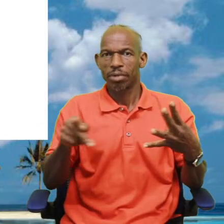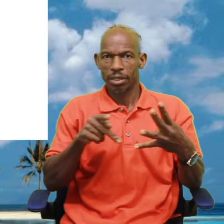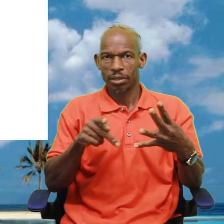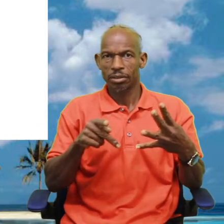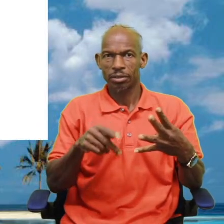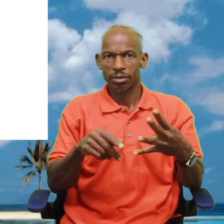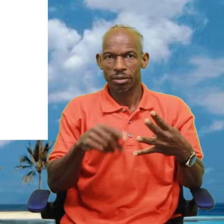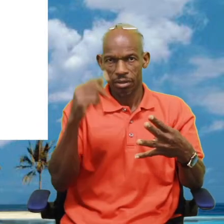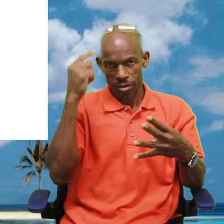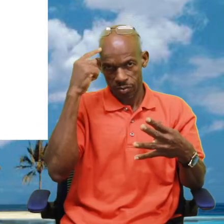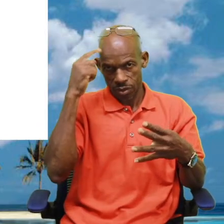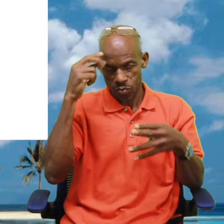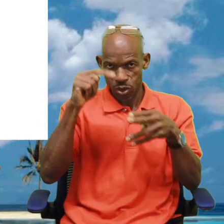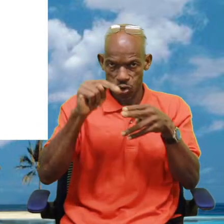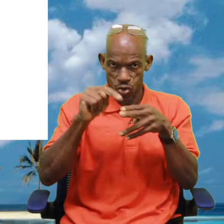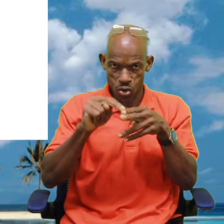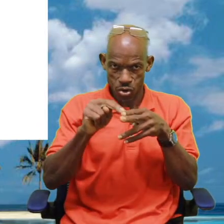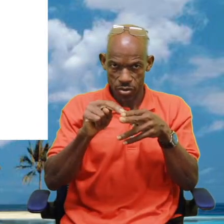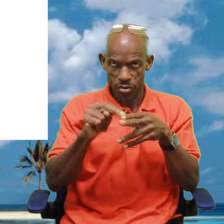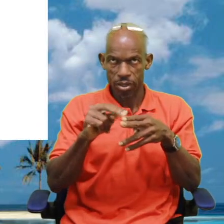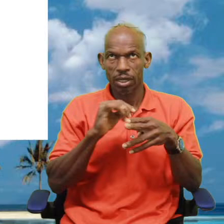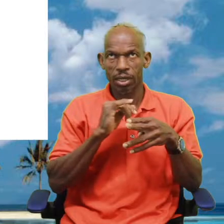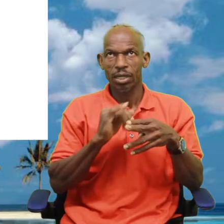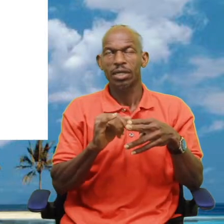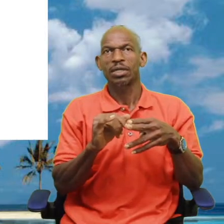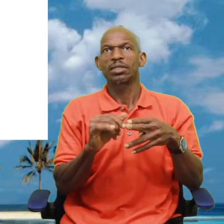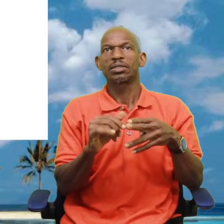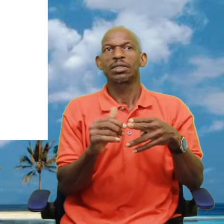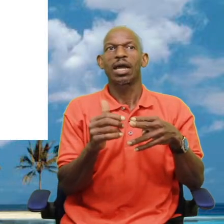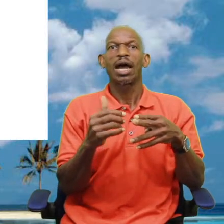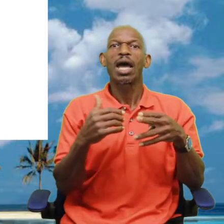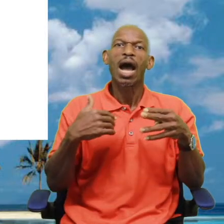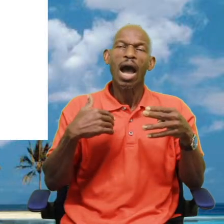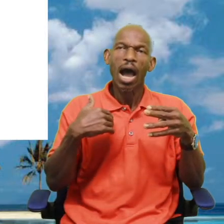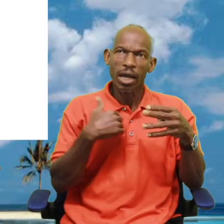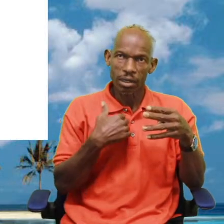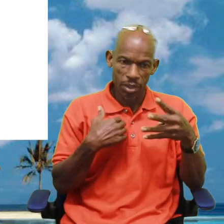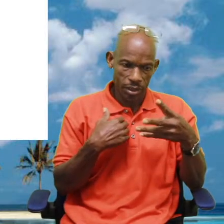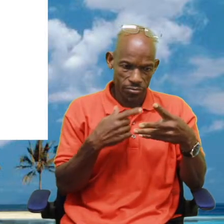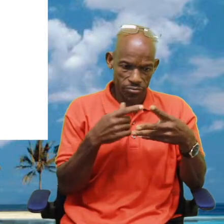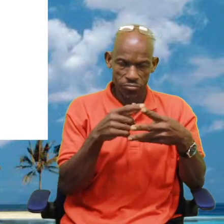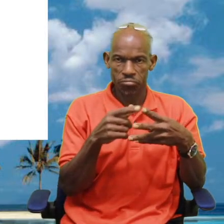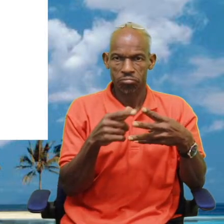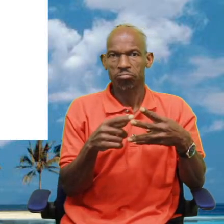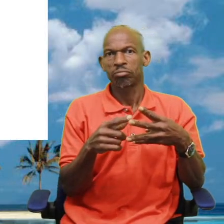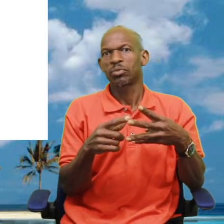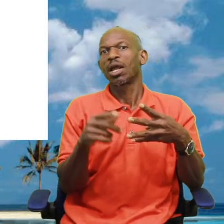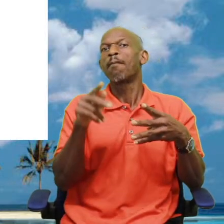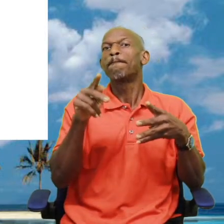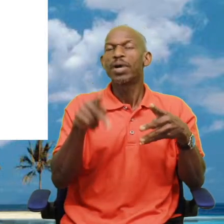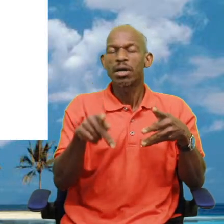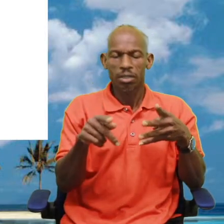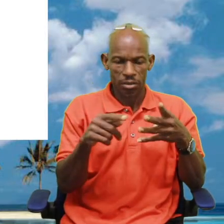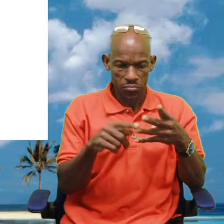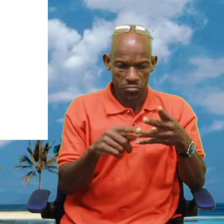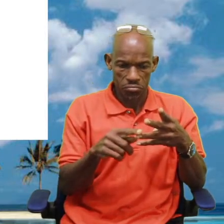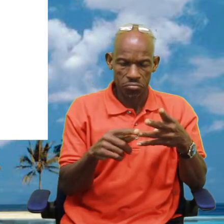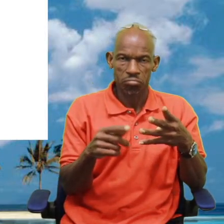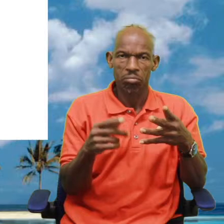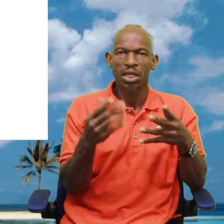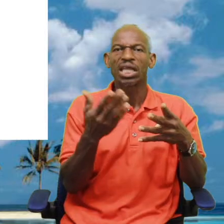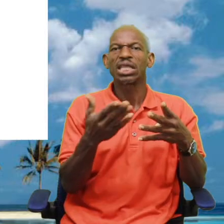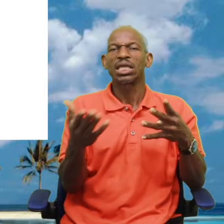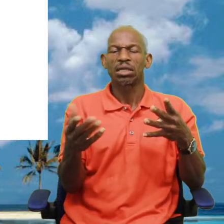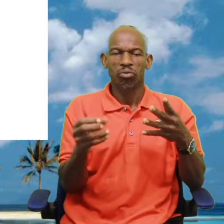this format that I'm going to show you how to make a simple sentence. So we're going to have a noun. After we write a noun, we're going to put a